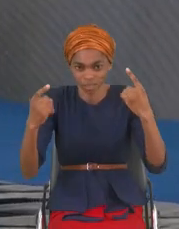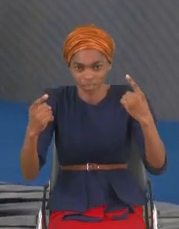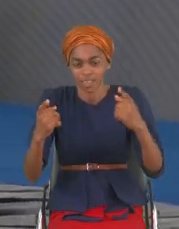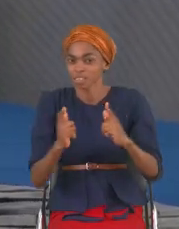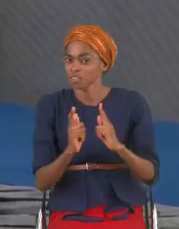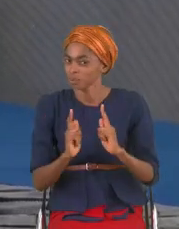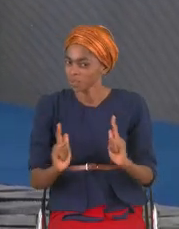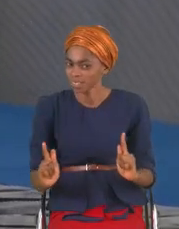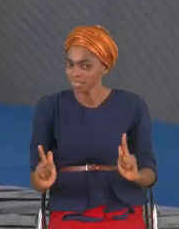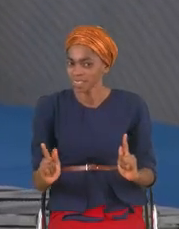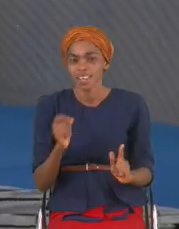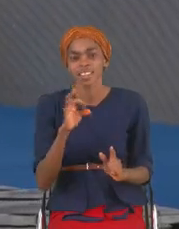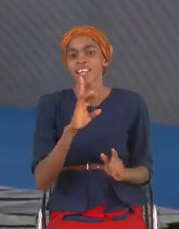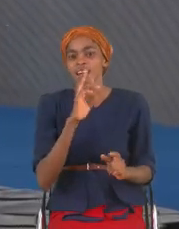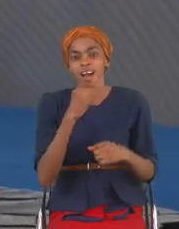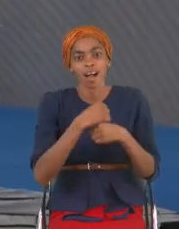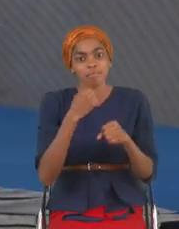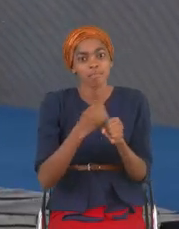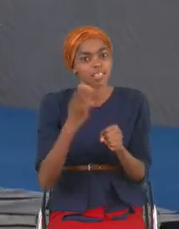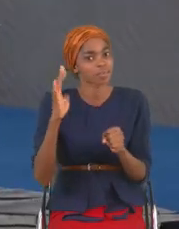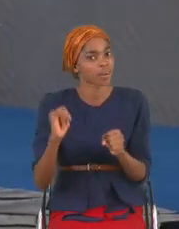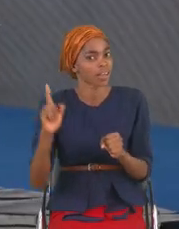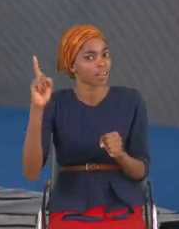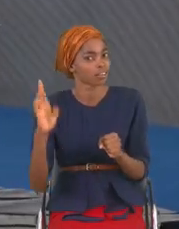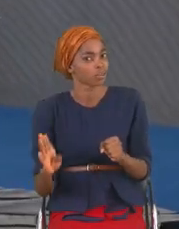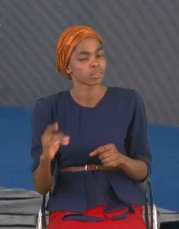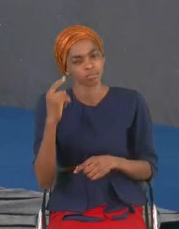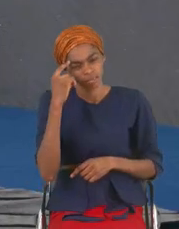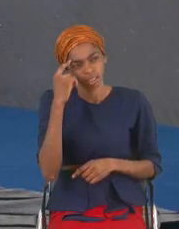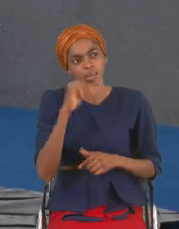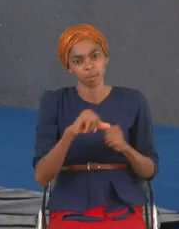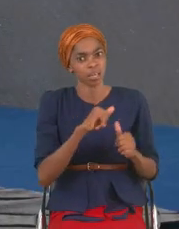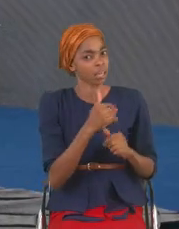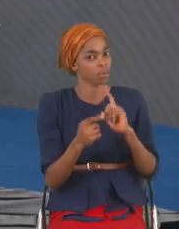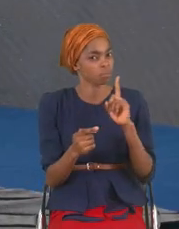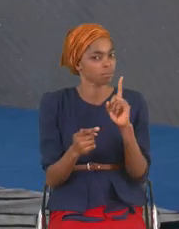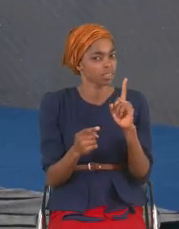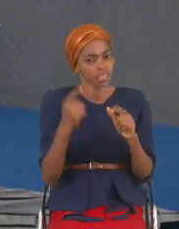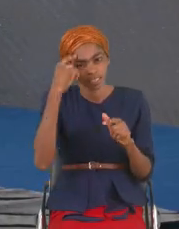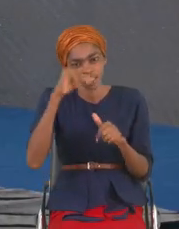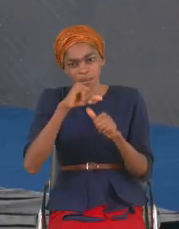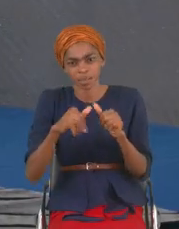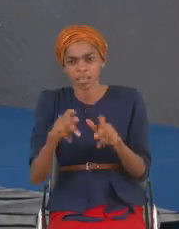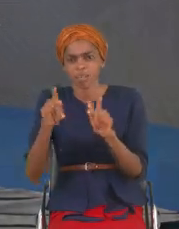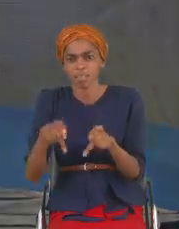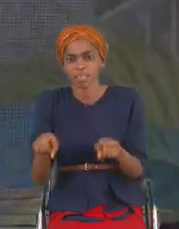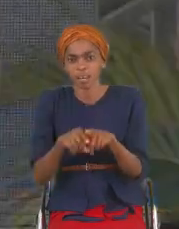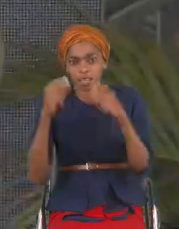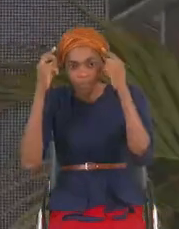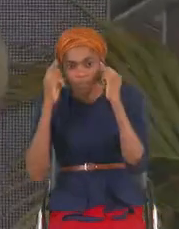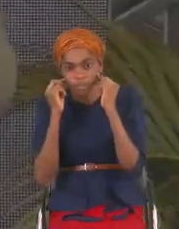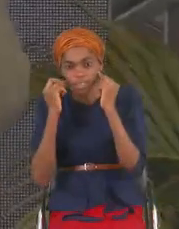creditably, they were made by the Lord. Think about anybody. Think about a person like Moses. He